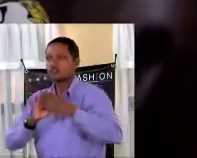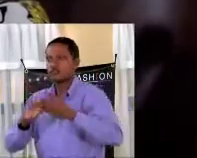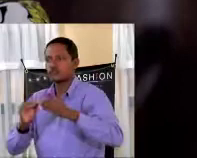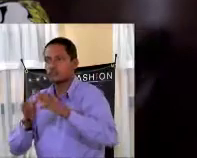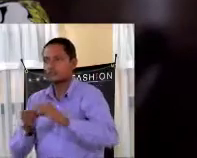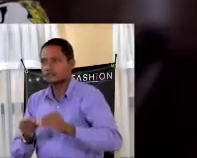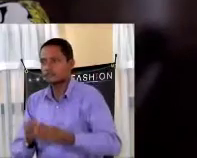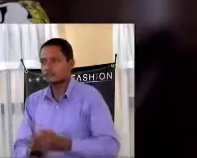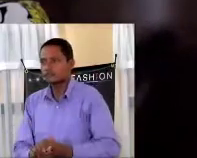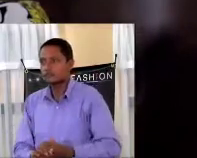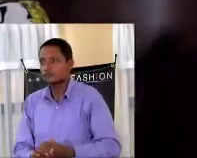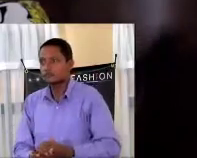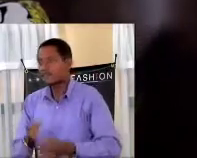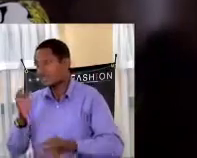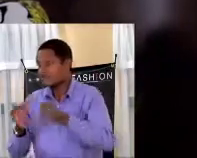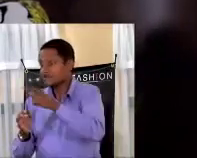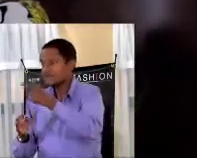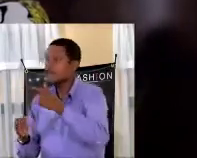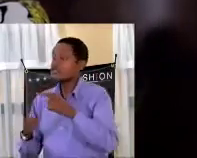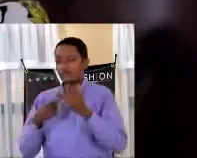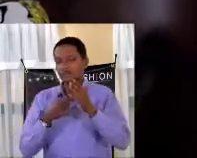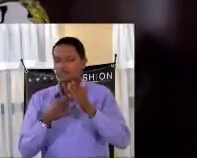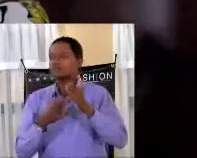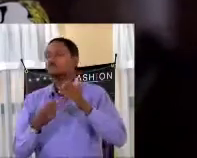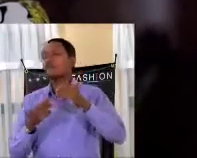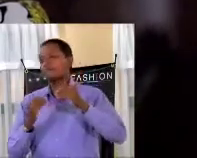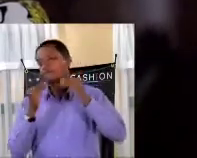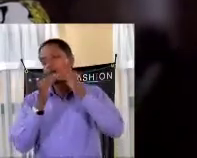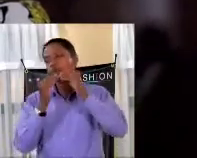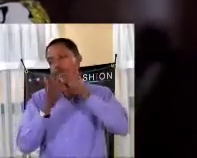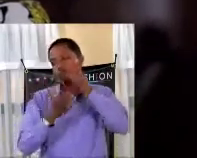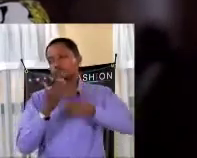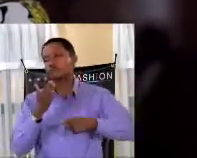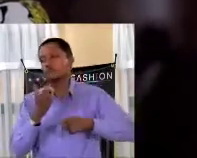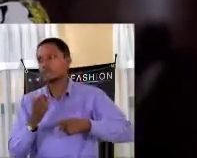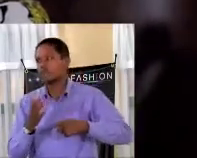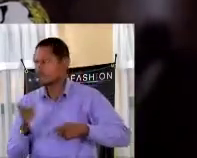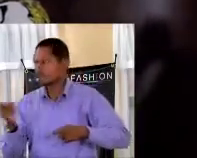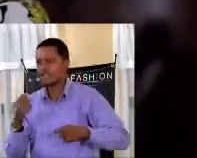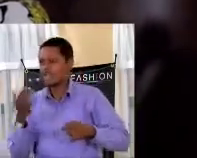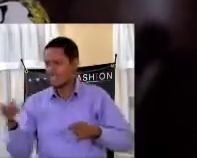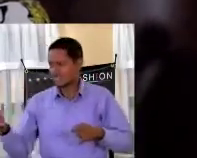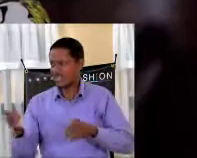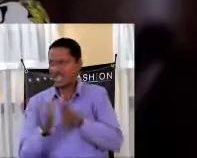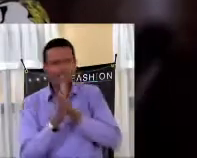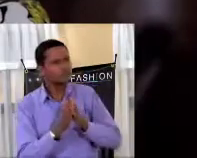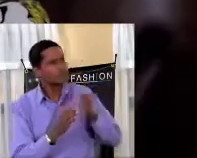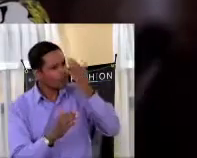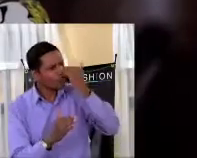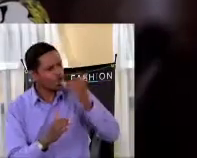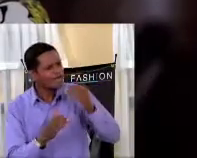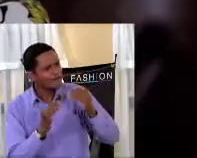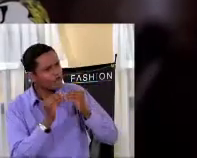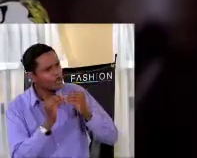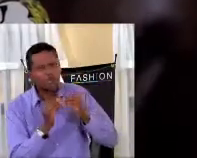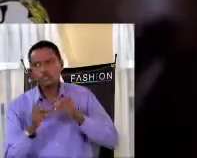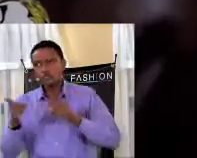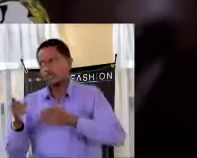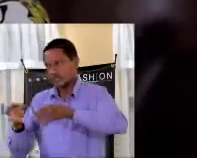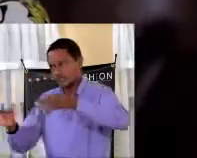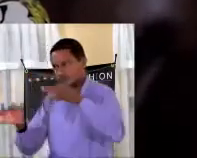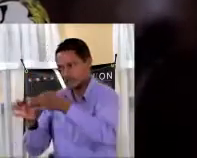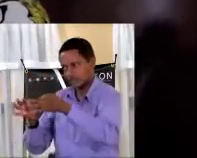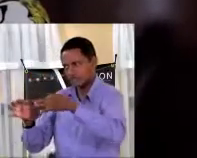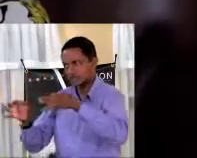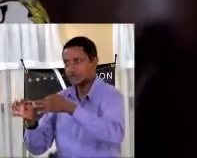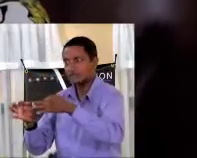more than that does, you educate them, you communicate that, and you're consistent. So when they purchase, they also feel like they are